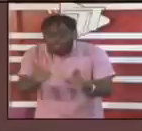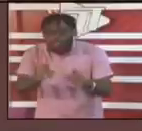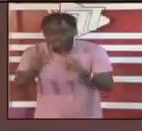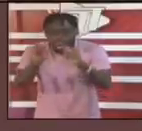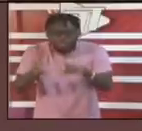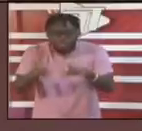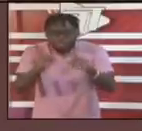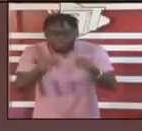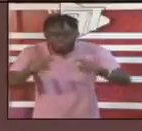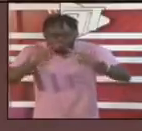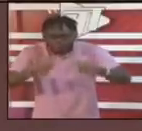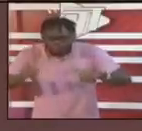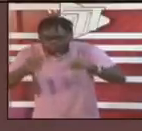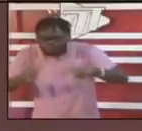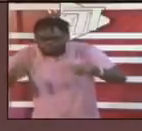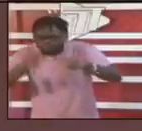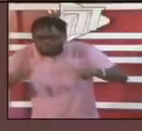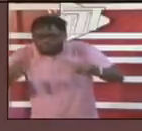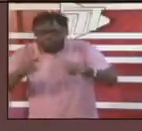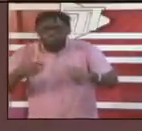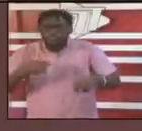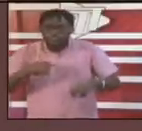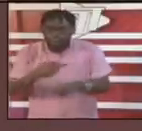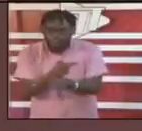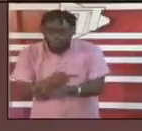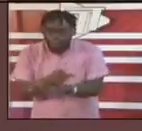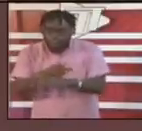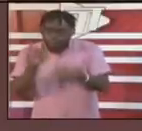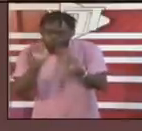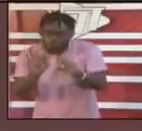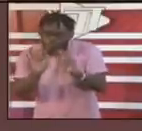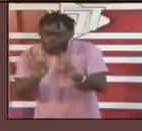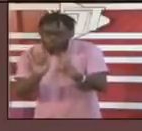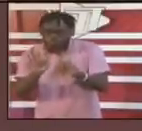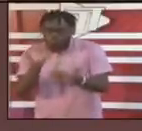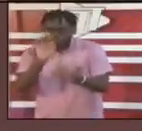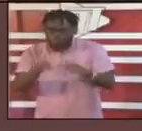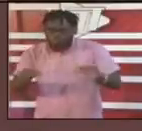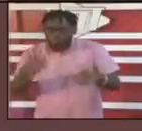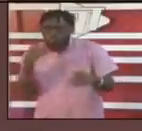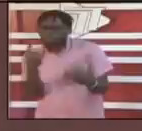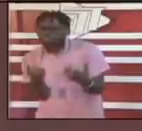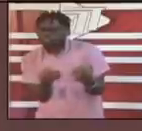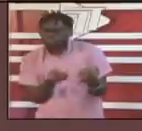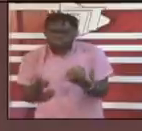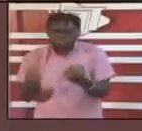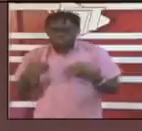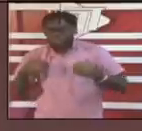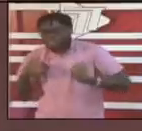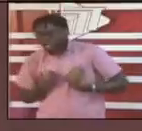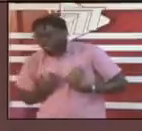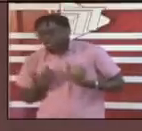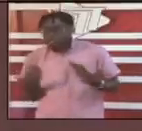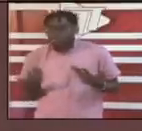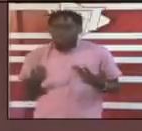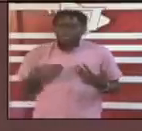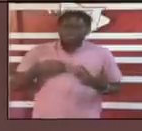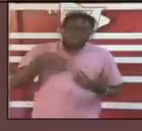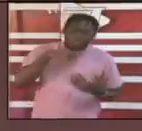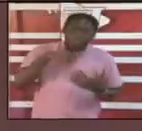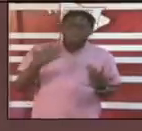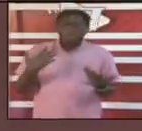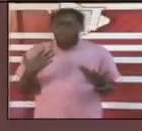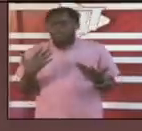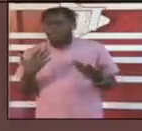pay attention to them. Look to see if they are extra tired, feeling cranky, or unwilling to